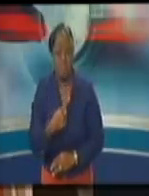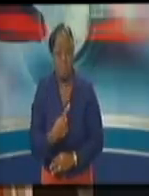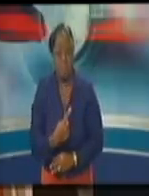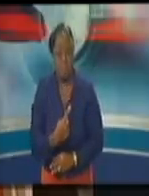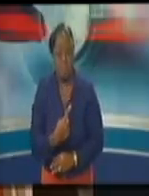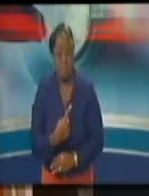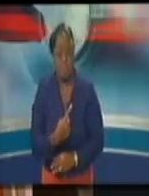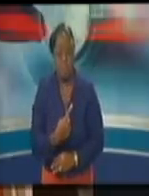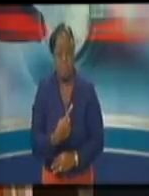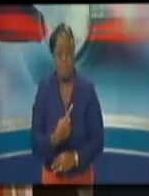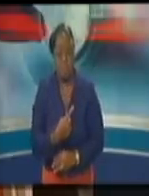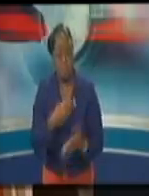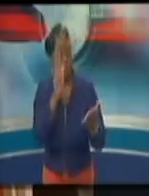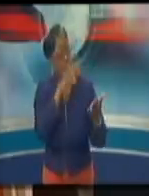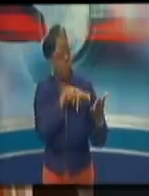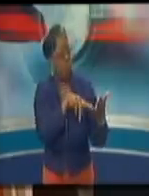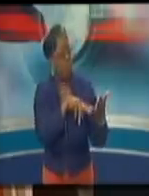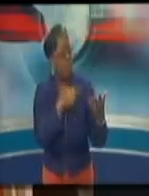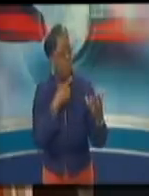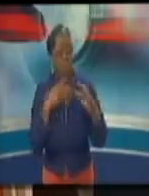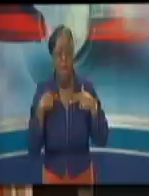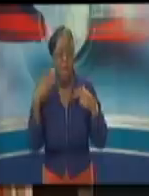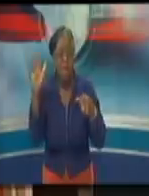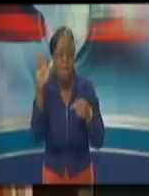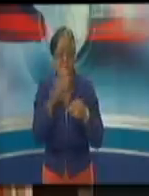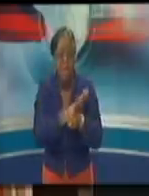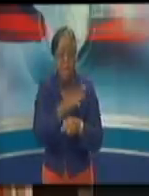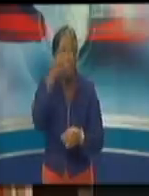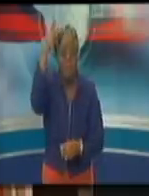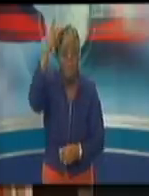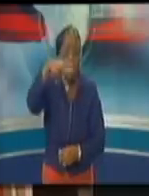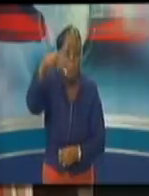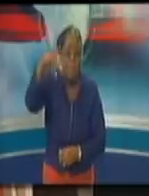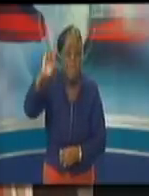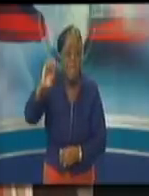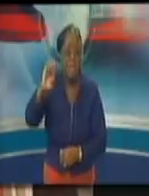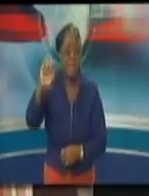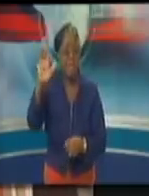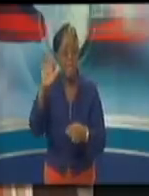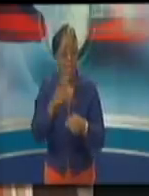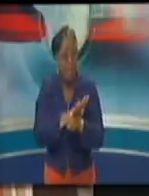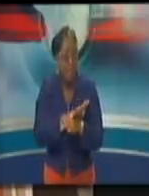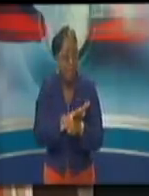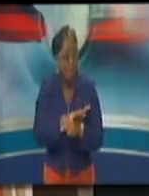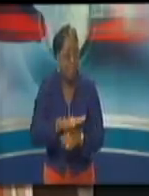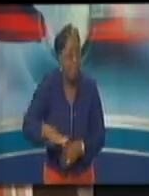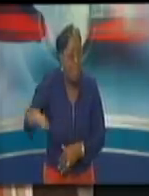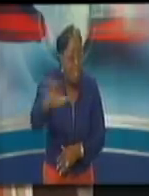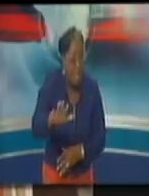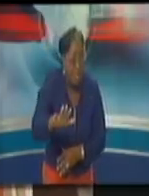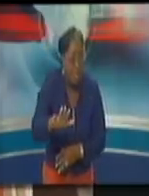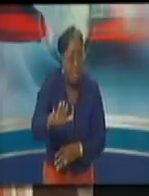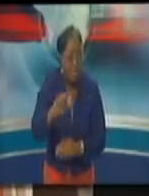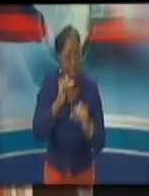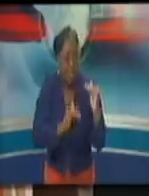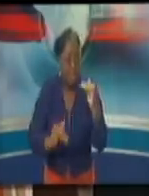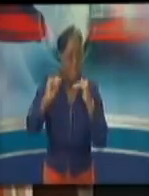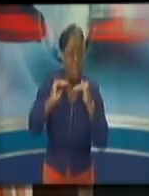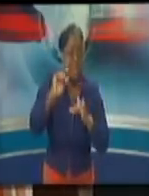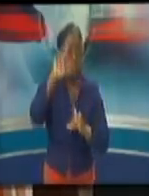fact of a shortage of PPEs in areas such as level 3, asthma,